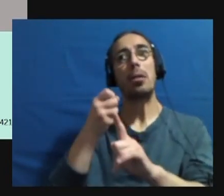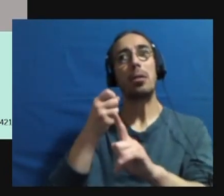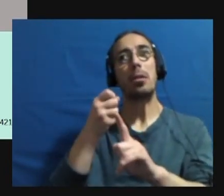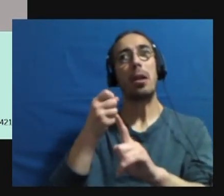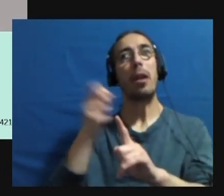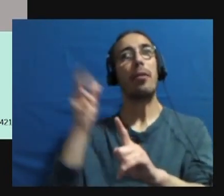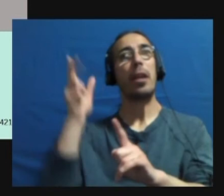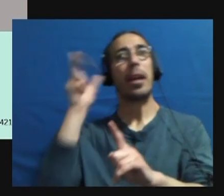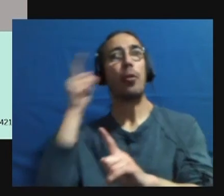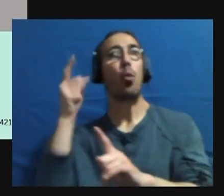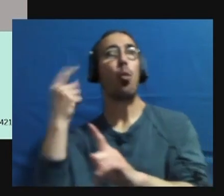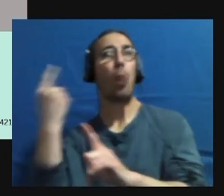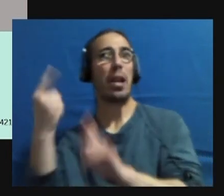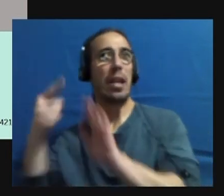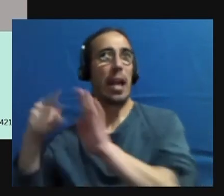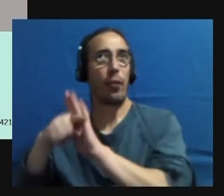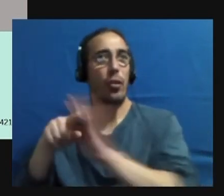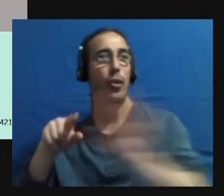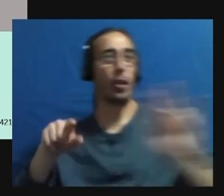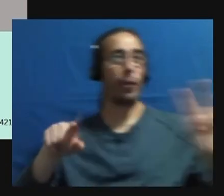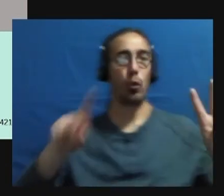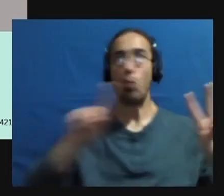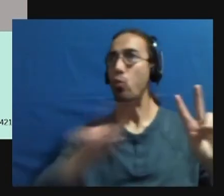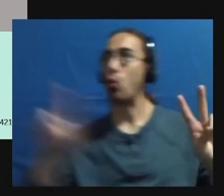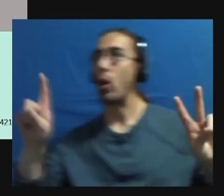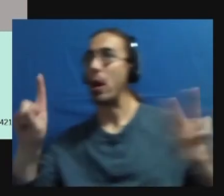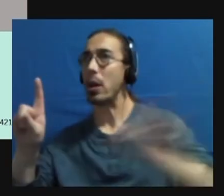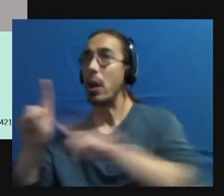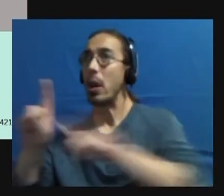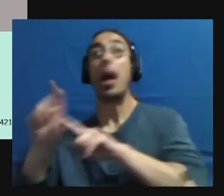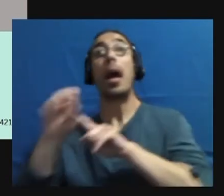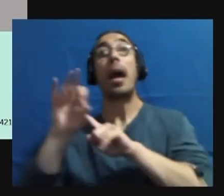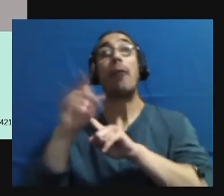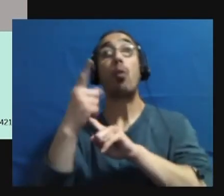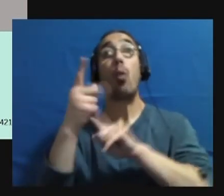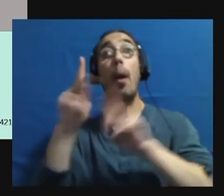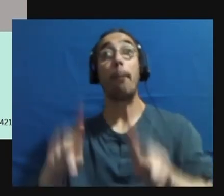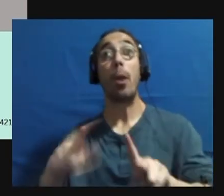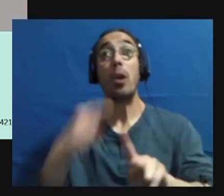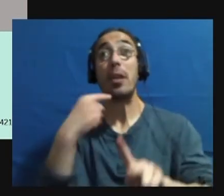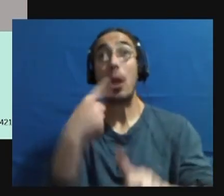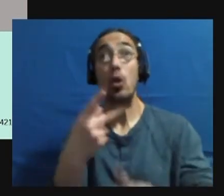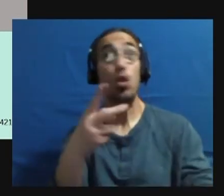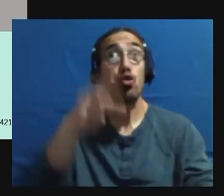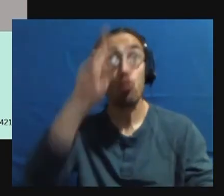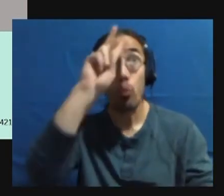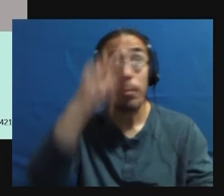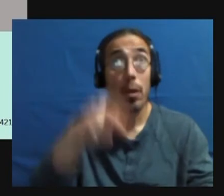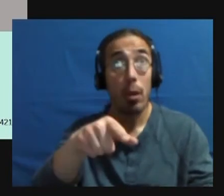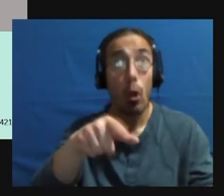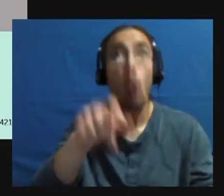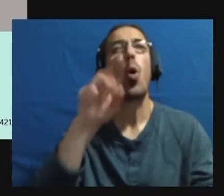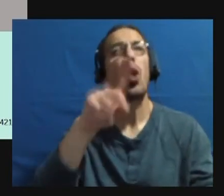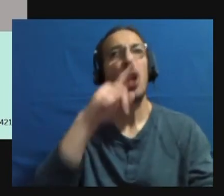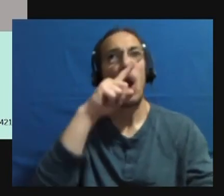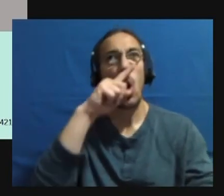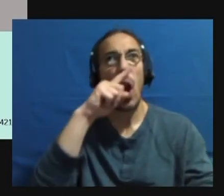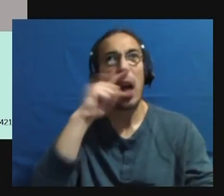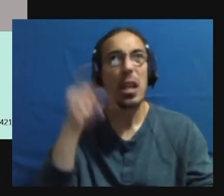1 negative thing. So if one person tells you you're stupid or you're ugly,